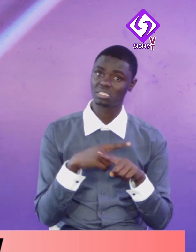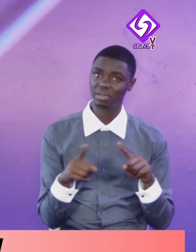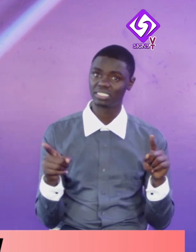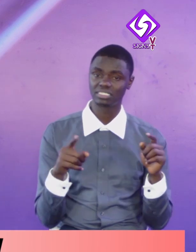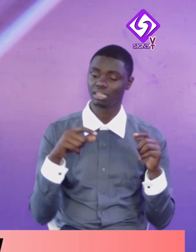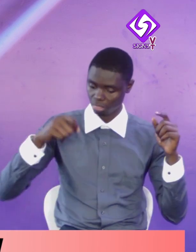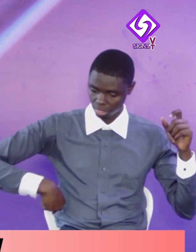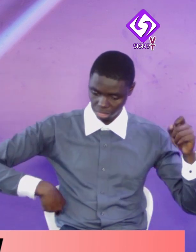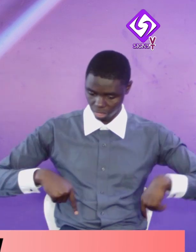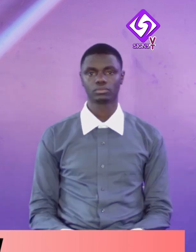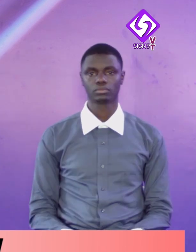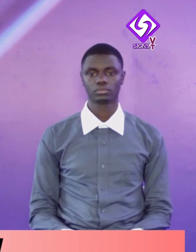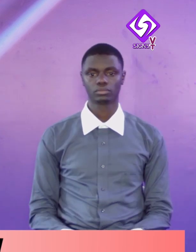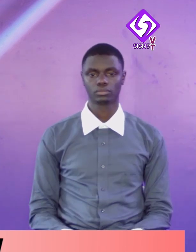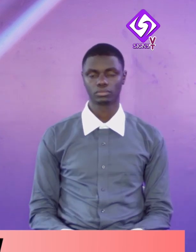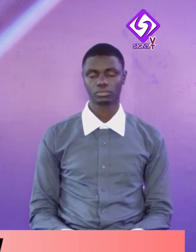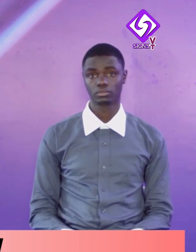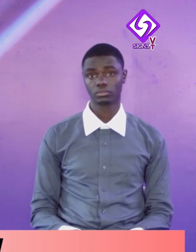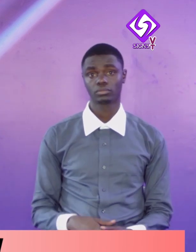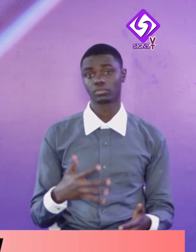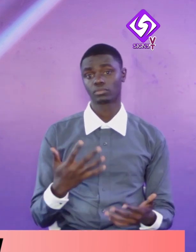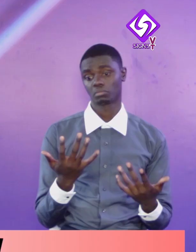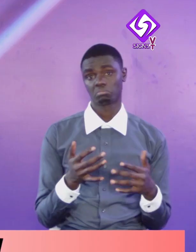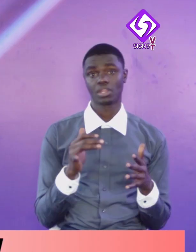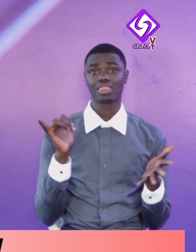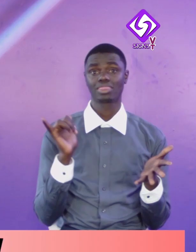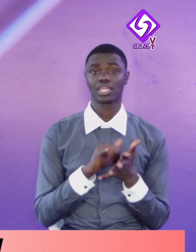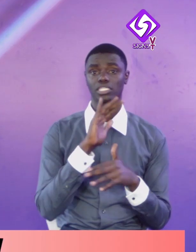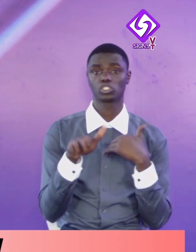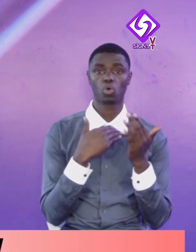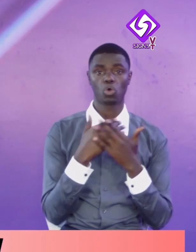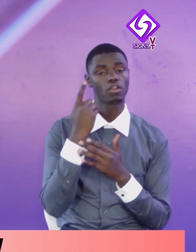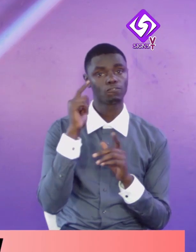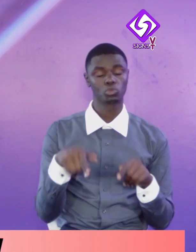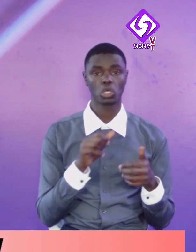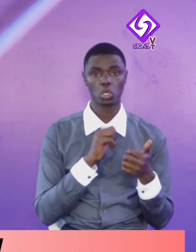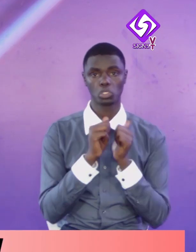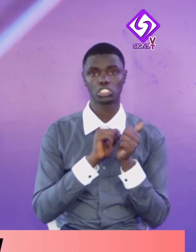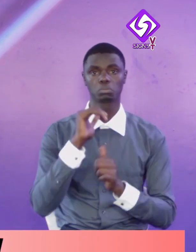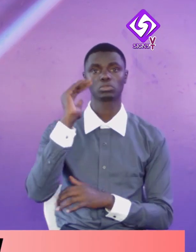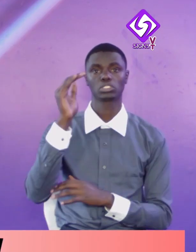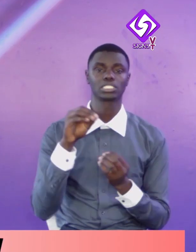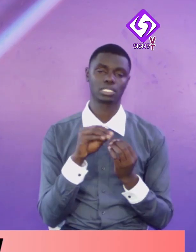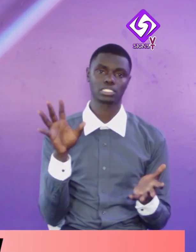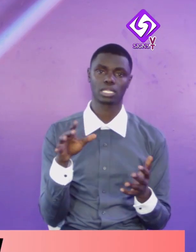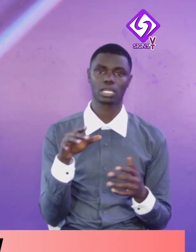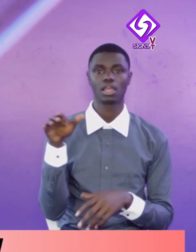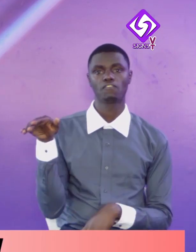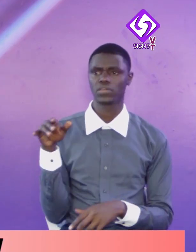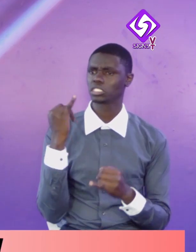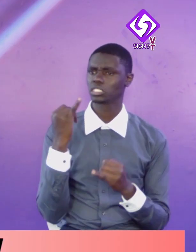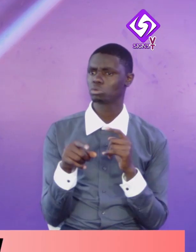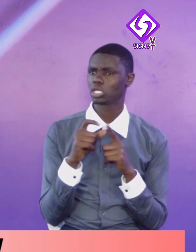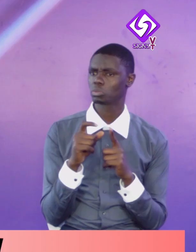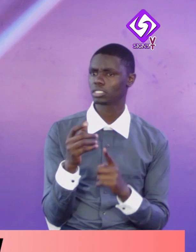also. So that's my point. All right. Well, that will be all for today on Sports City Extra. Felix, your last